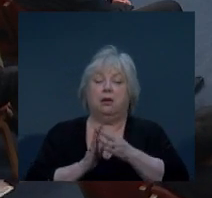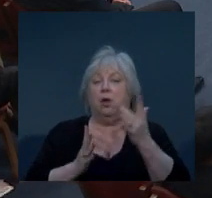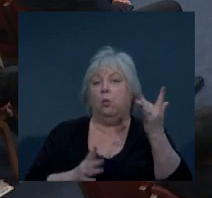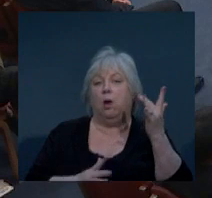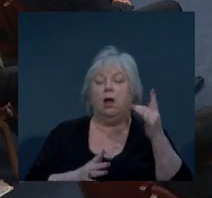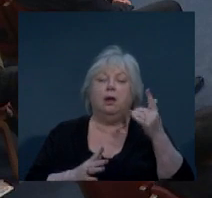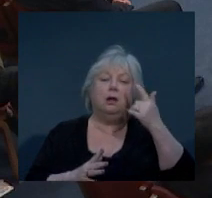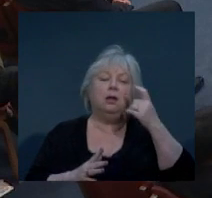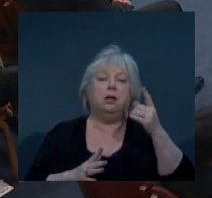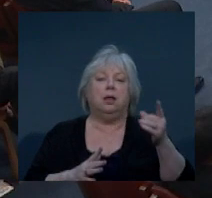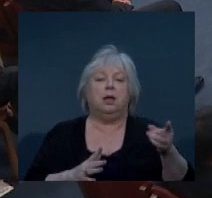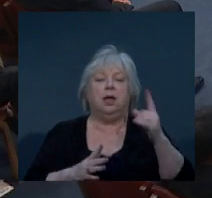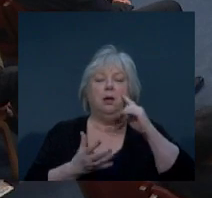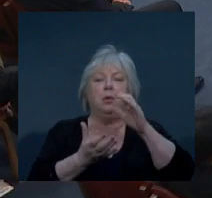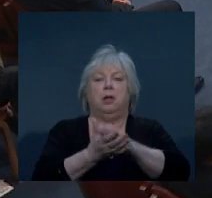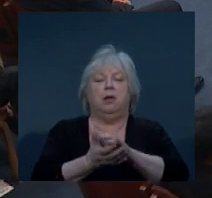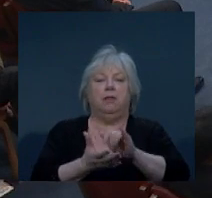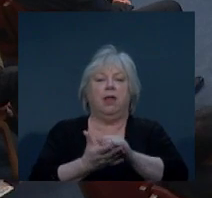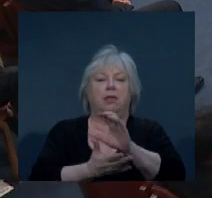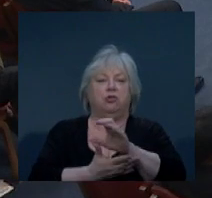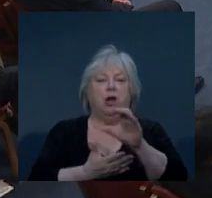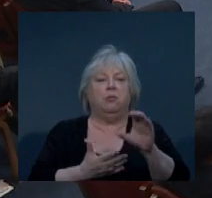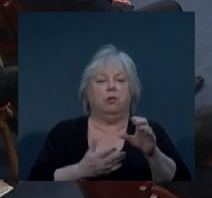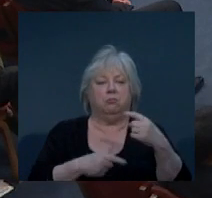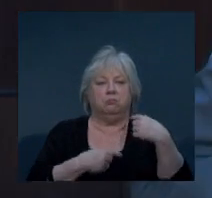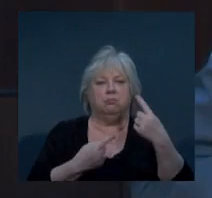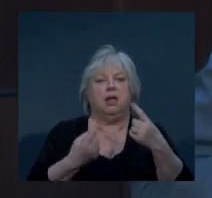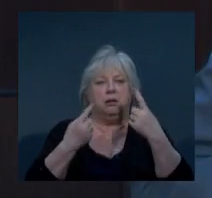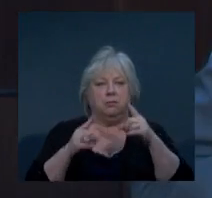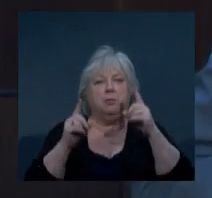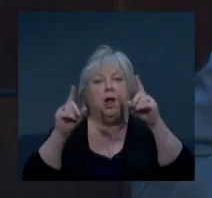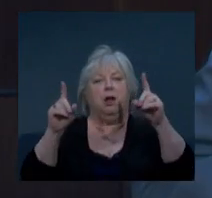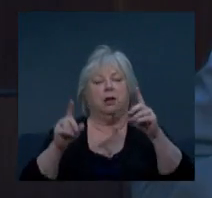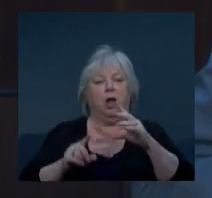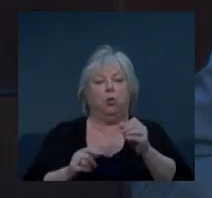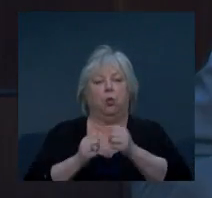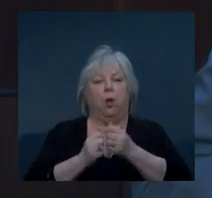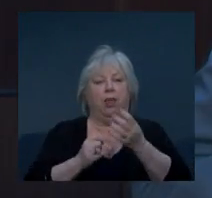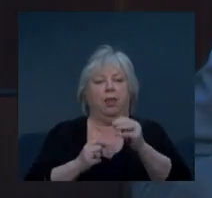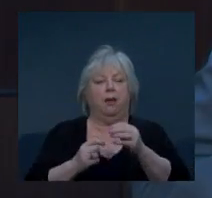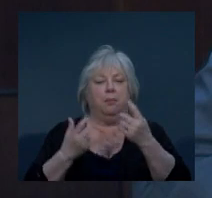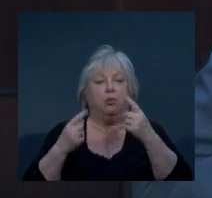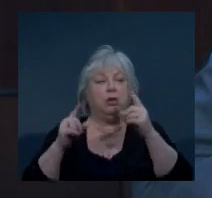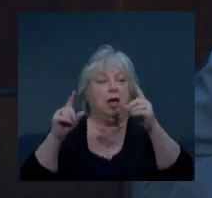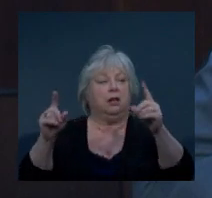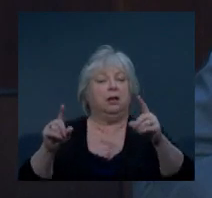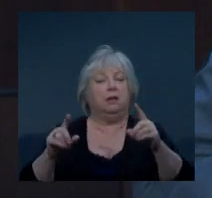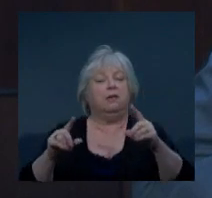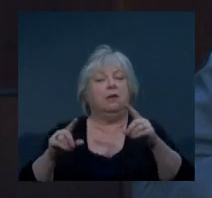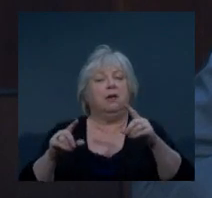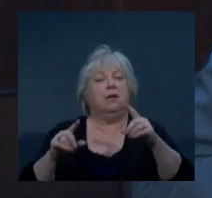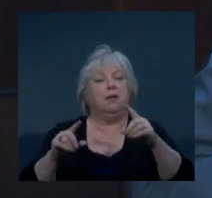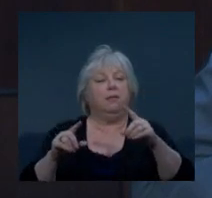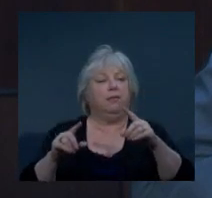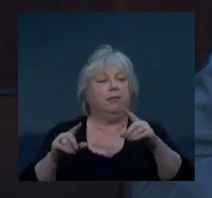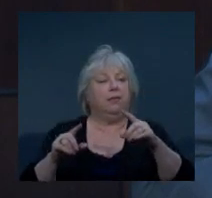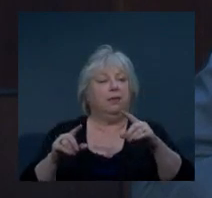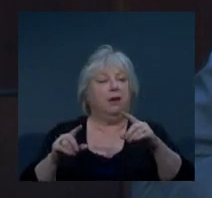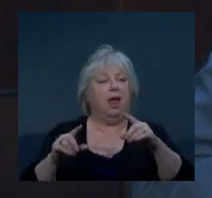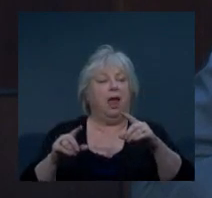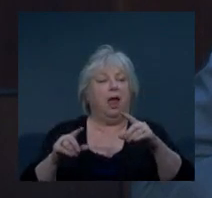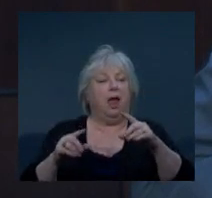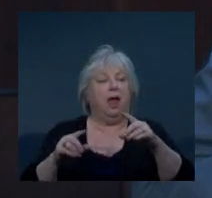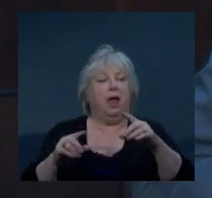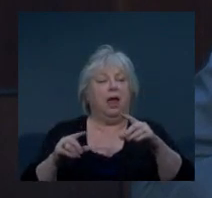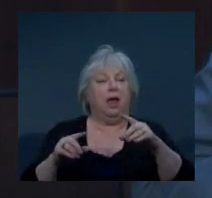he believes that the chamber has been productive, and with them being productive, even in a way of budget cuts that do affect